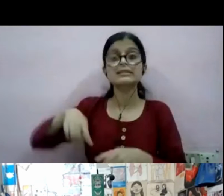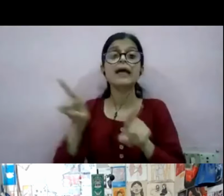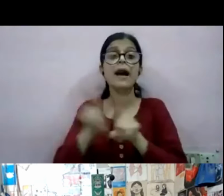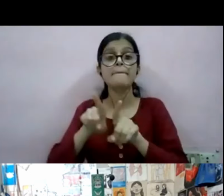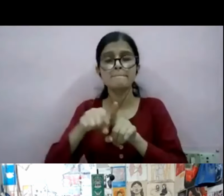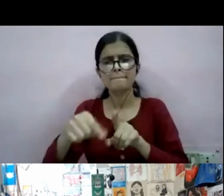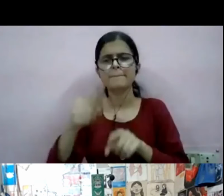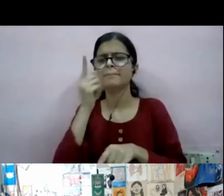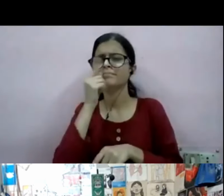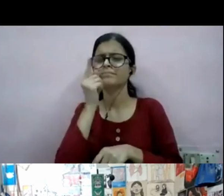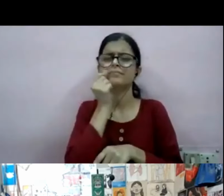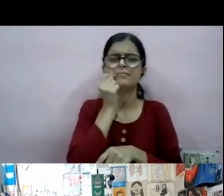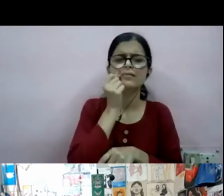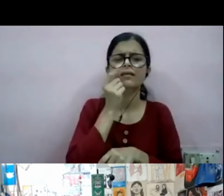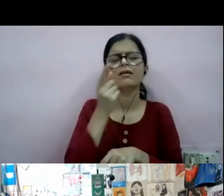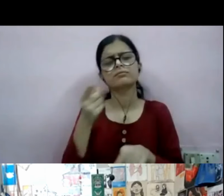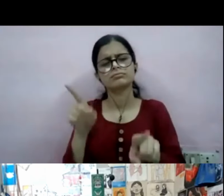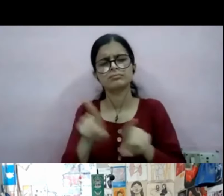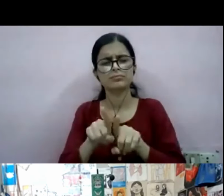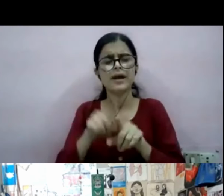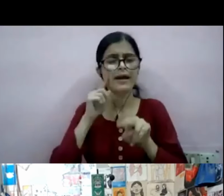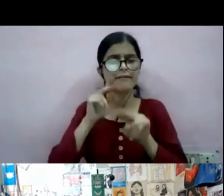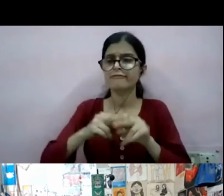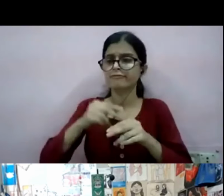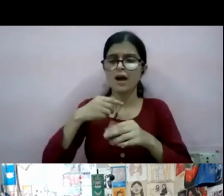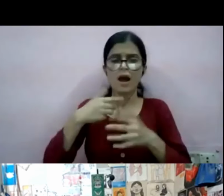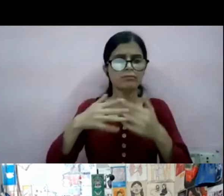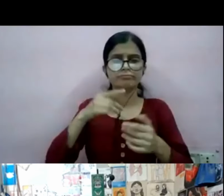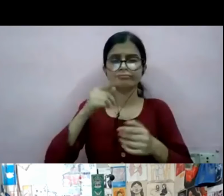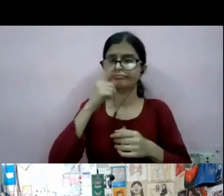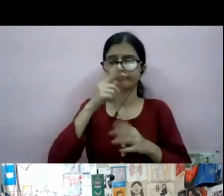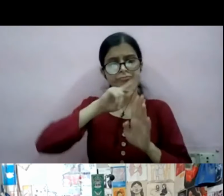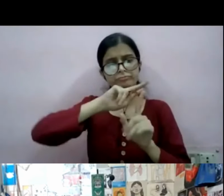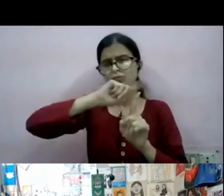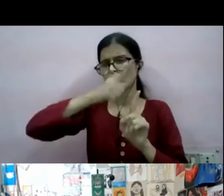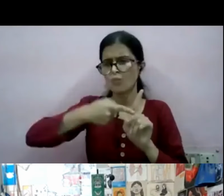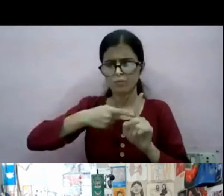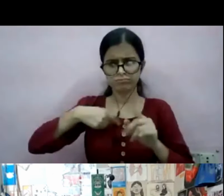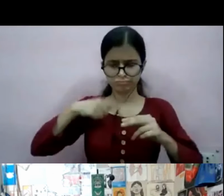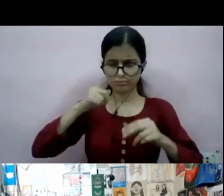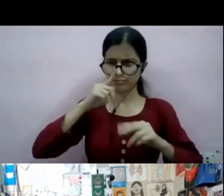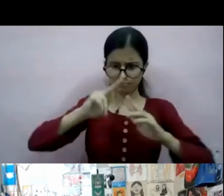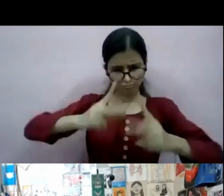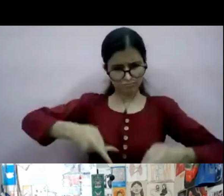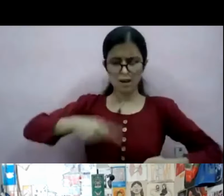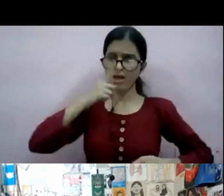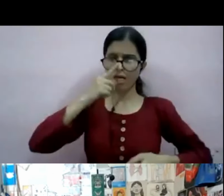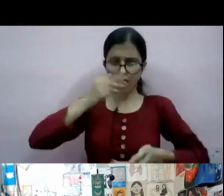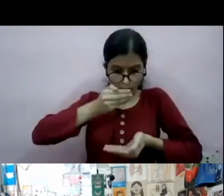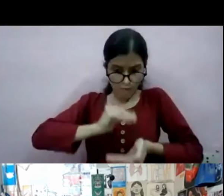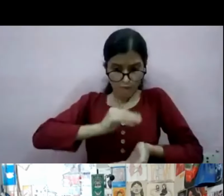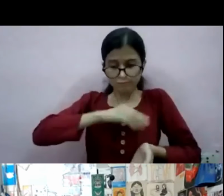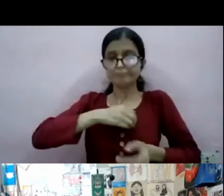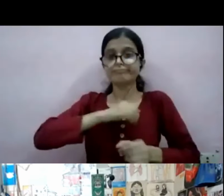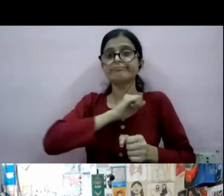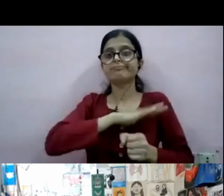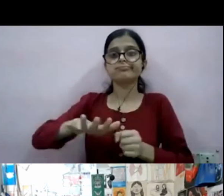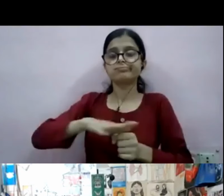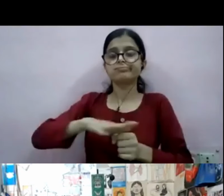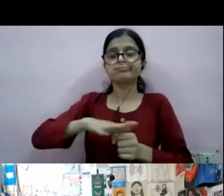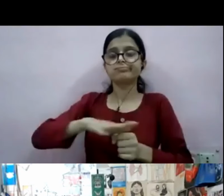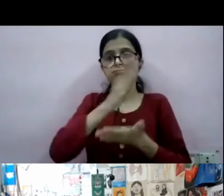women are perceived and on the opportunities available to women. So, if we just take a look at this particular slide